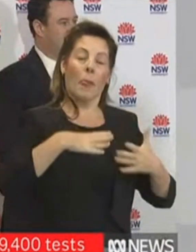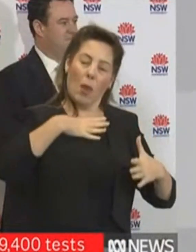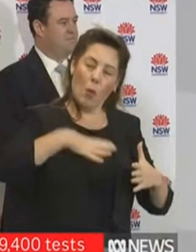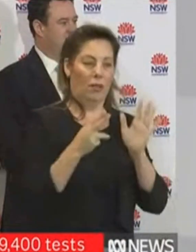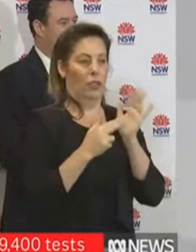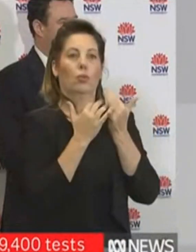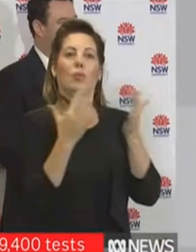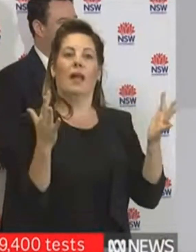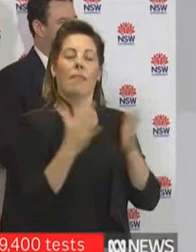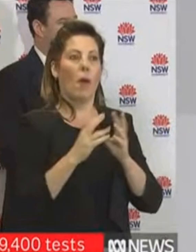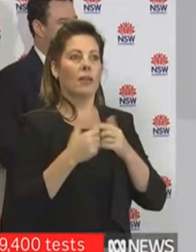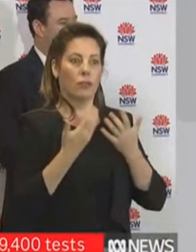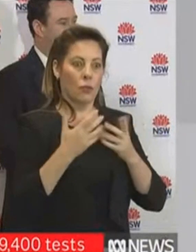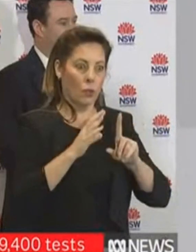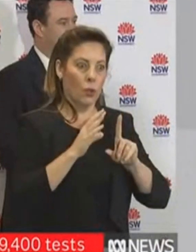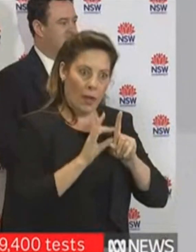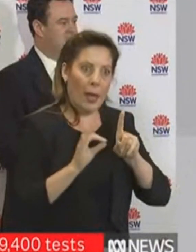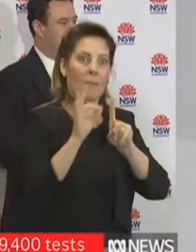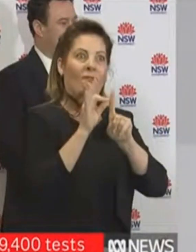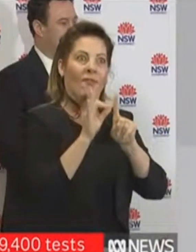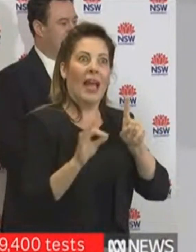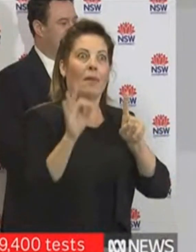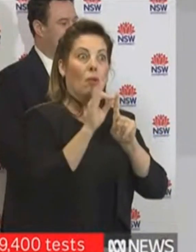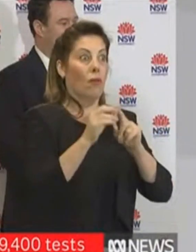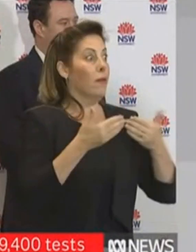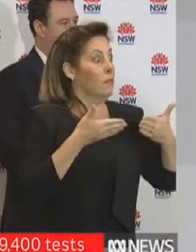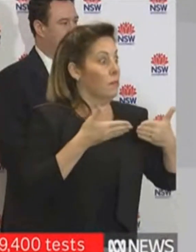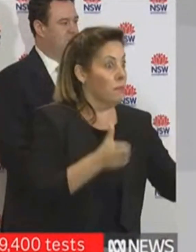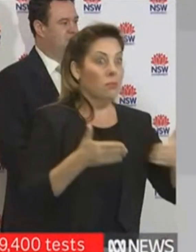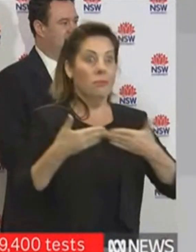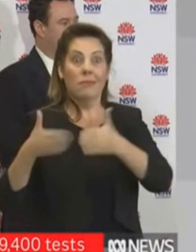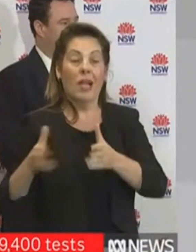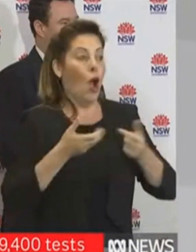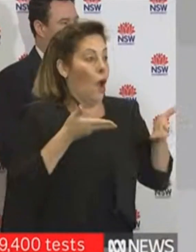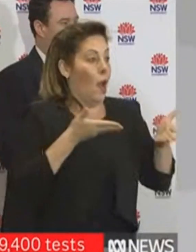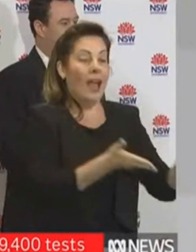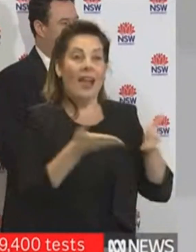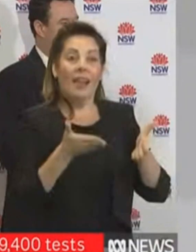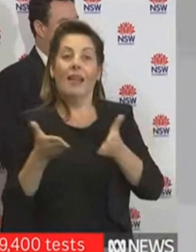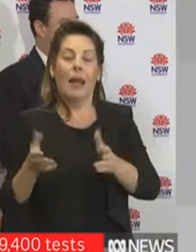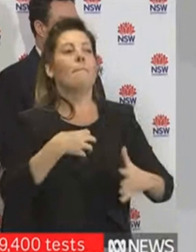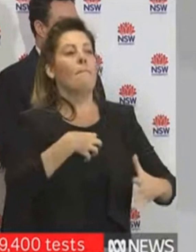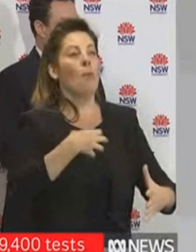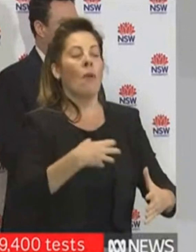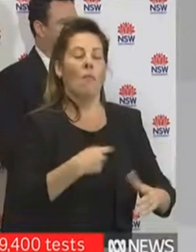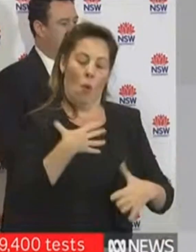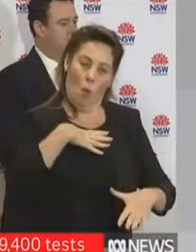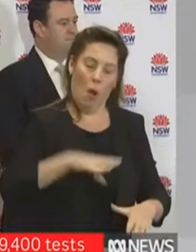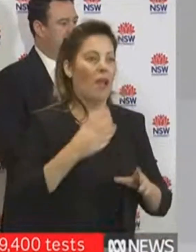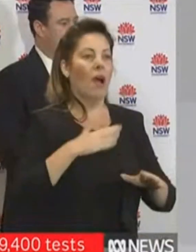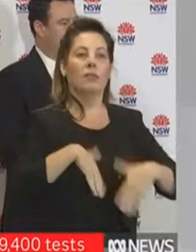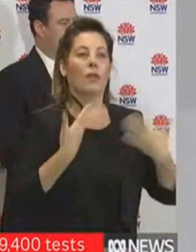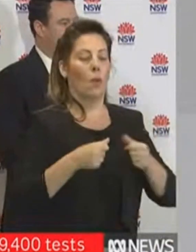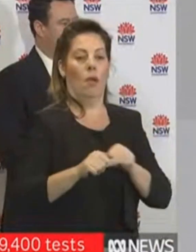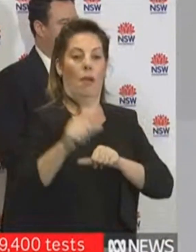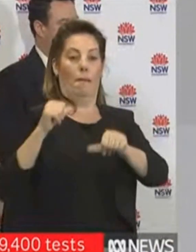to do this in a gradual way. I also wanted to share with you this morning perhaps a fact which people had assumed